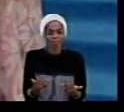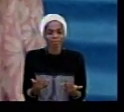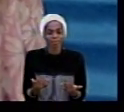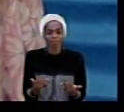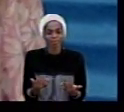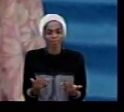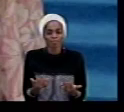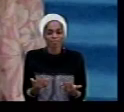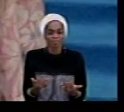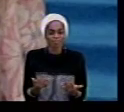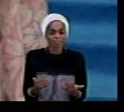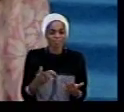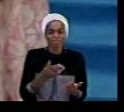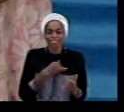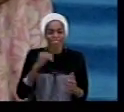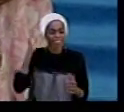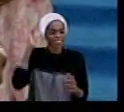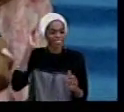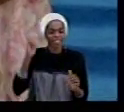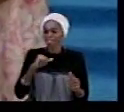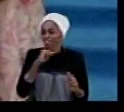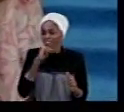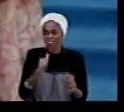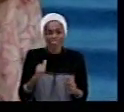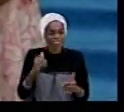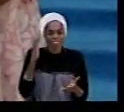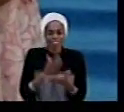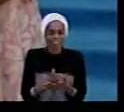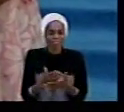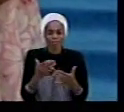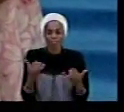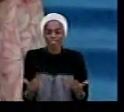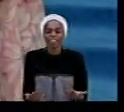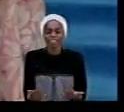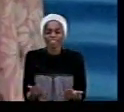and it won't stop now.